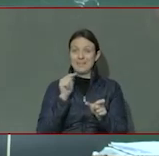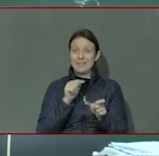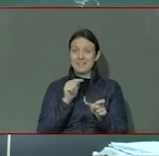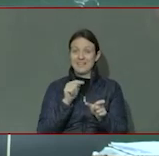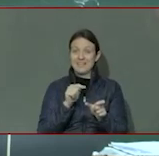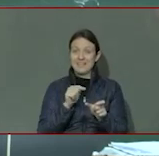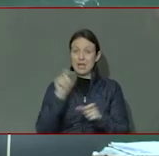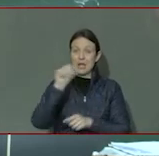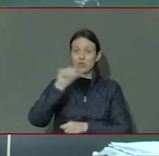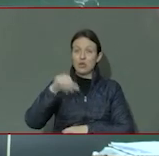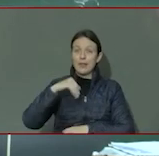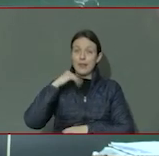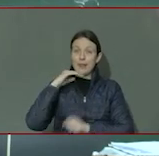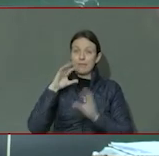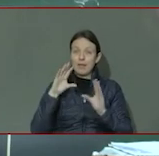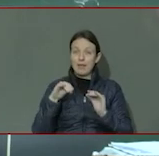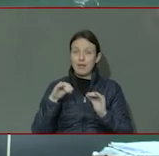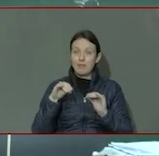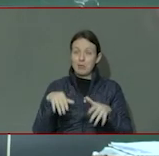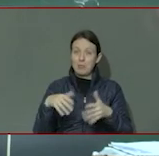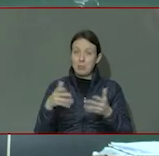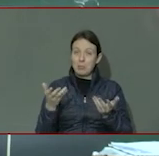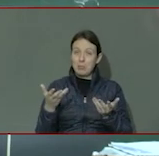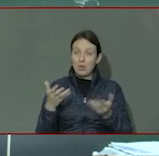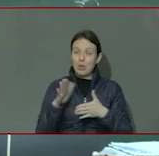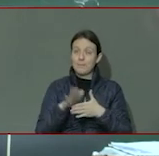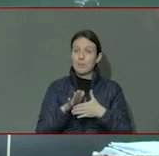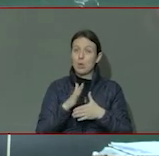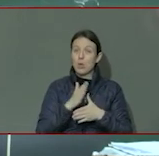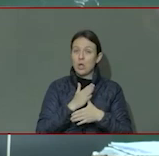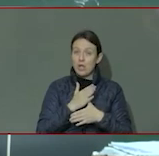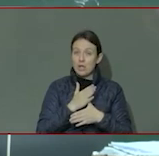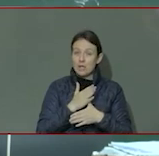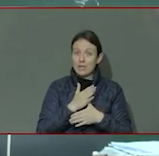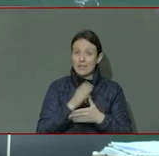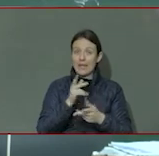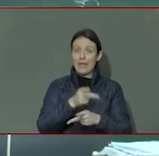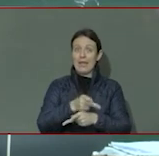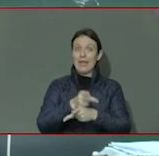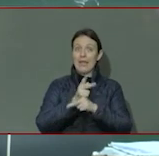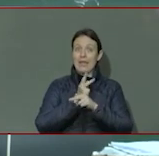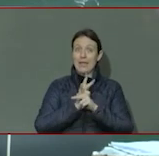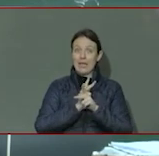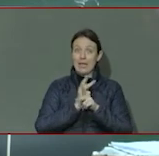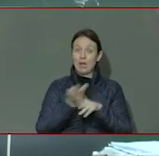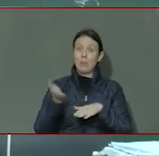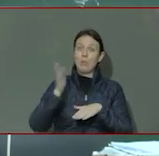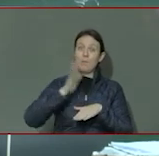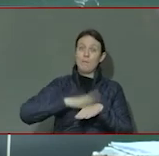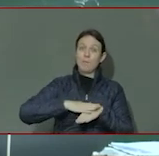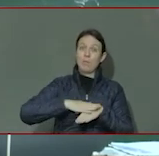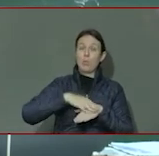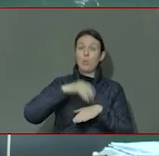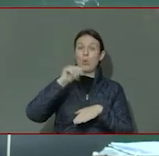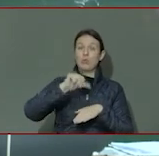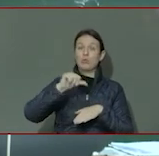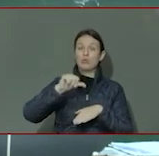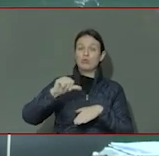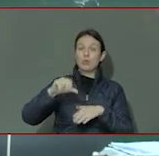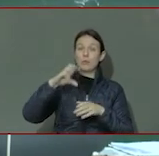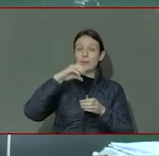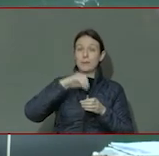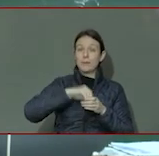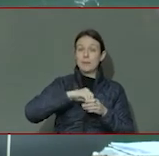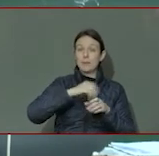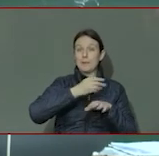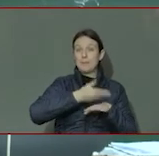shortage of salts, looks like it, because he is keeping back more salts in his blood, which is flowing here.